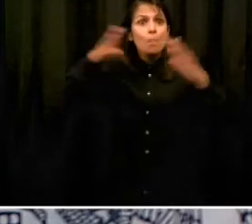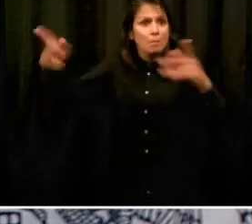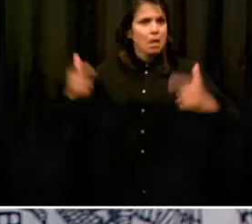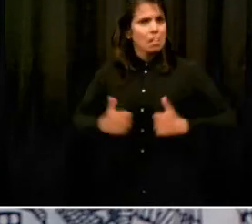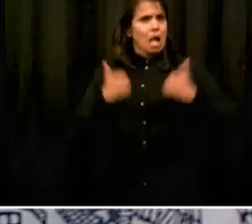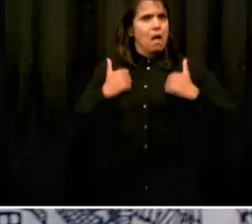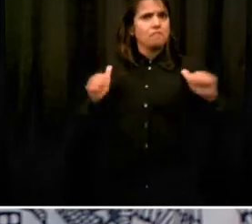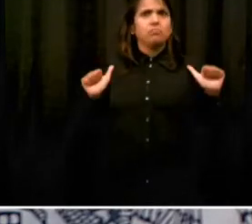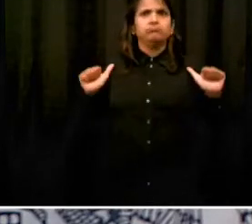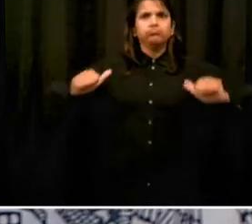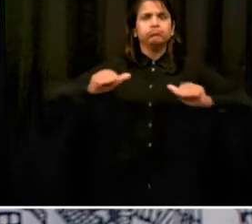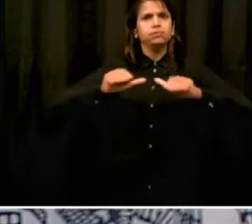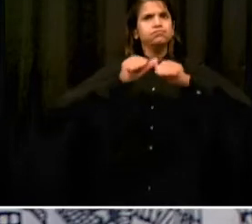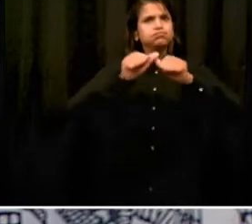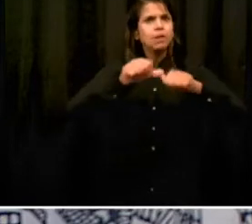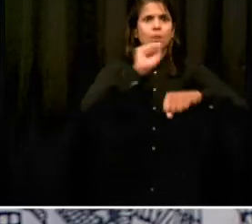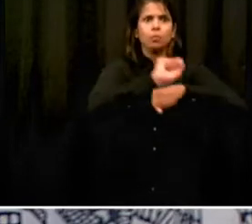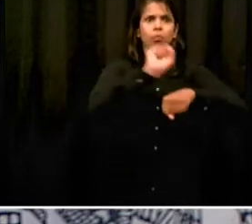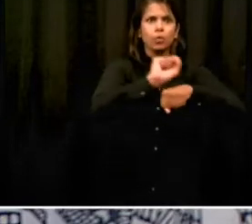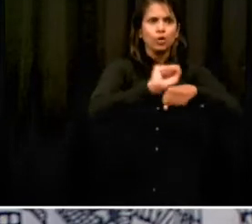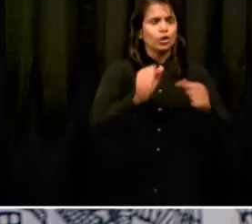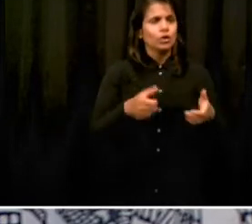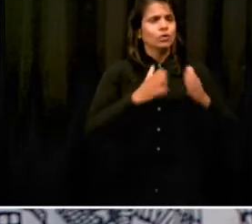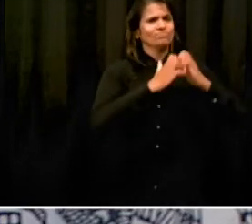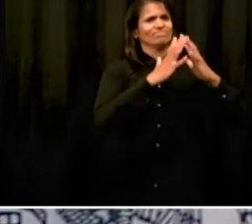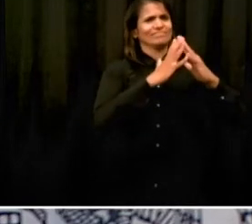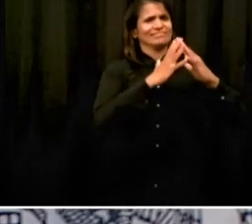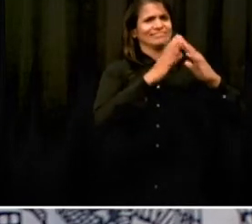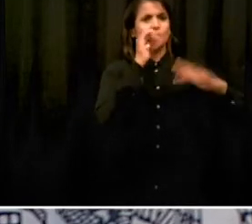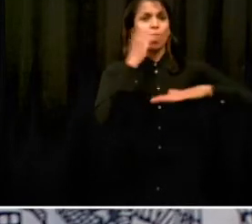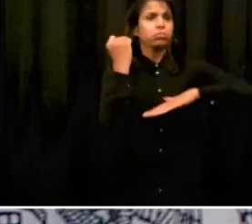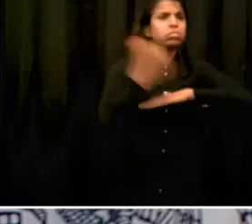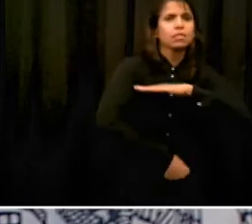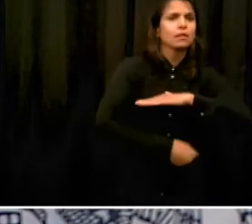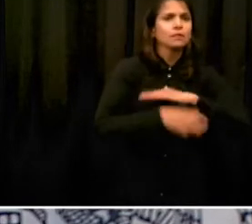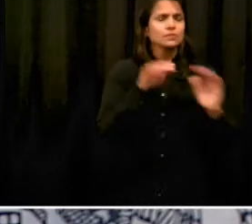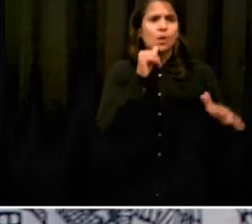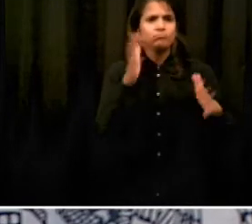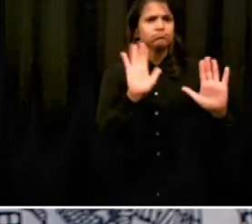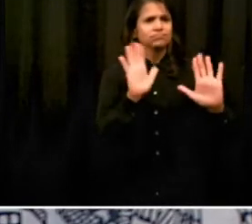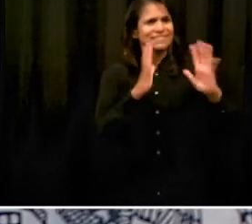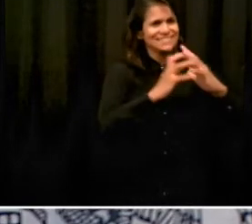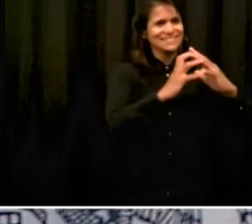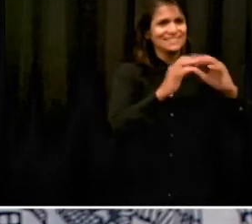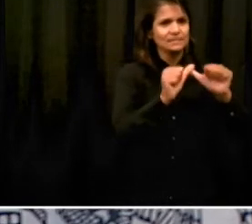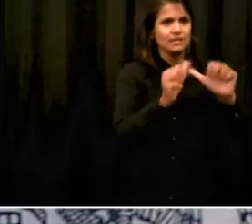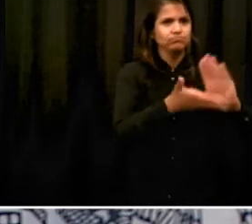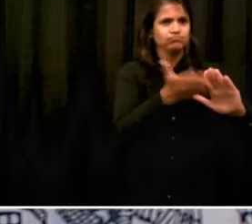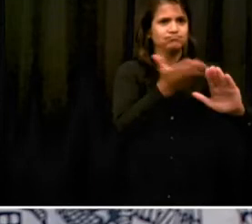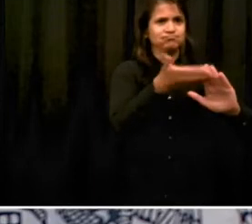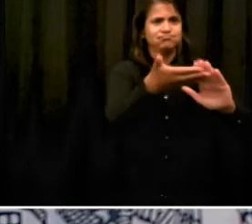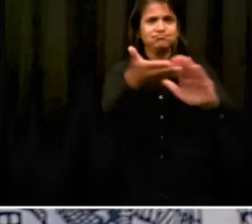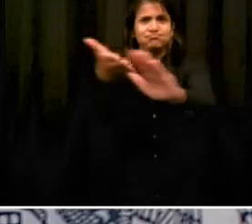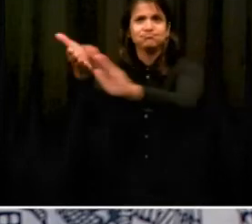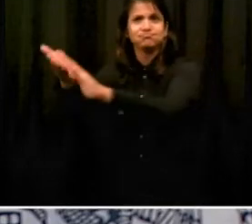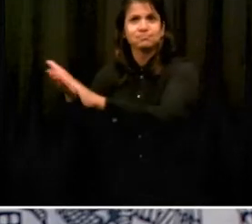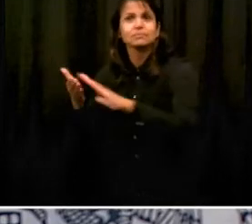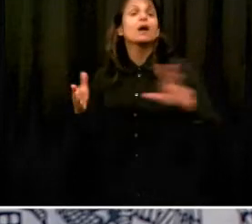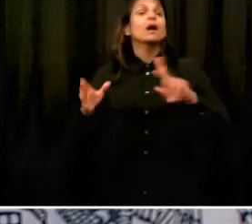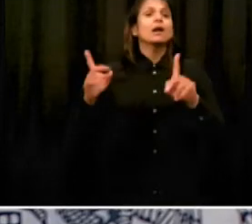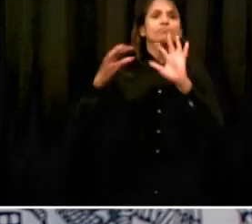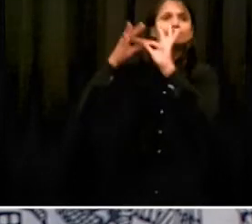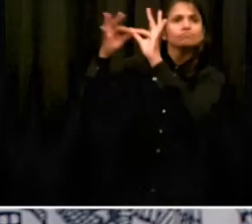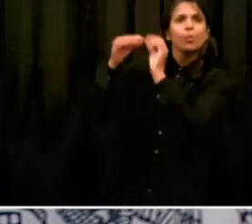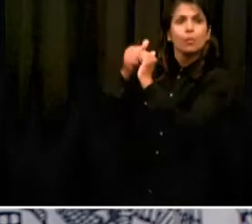team is looking at this issue all the time, and we're going to be working closely with the state on this as well. Is there a point? Is there a way where we can do